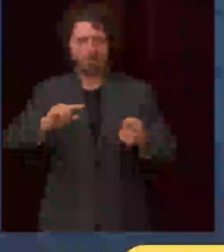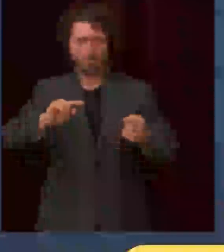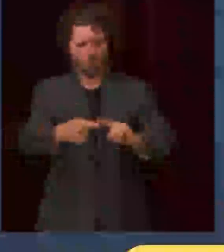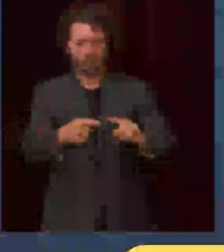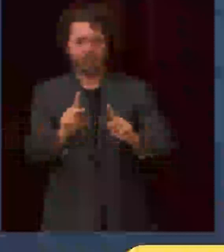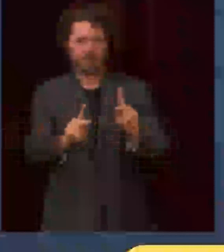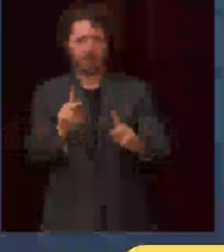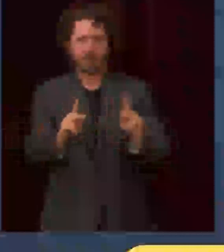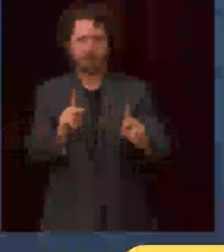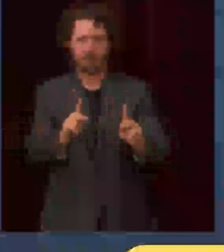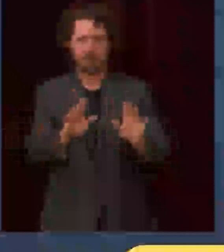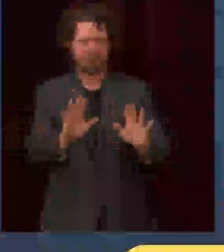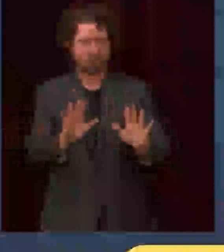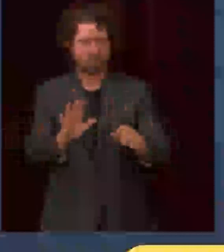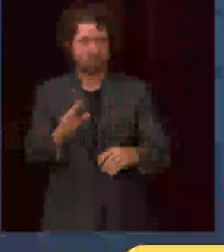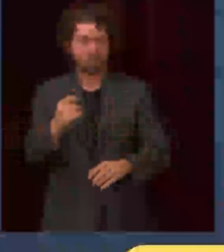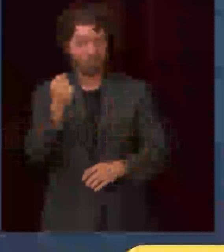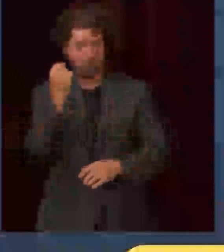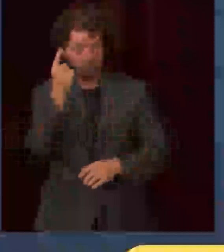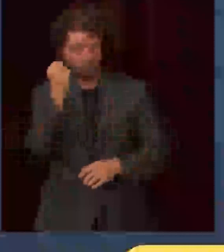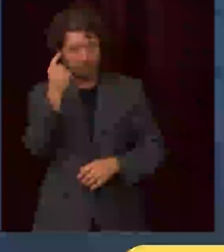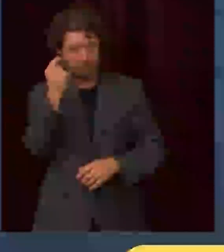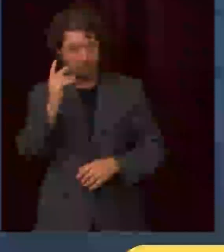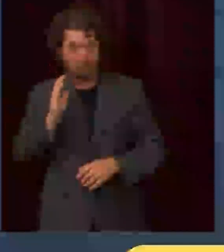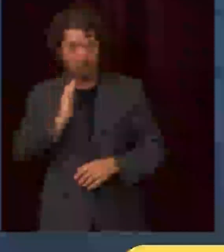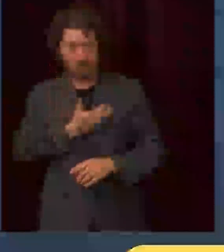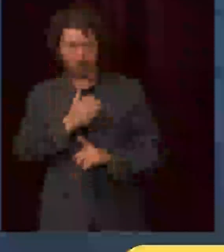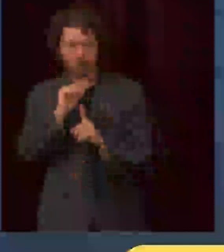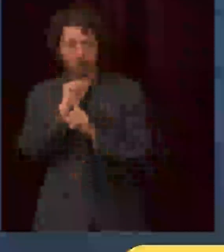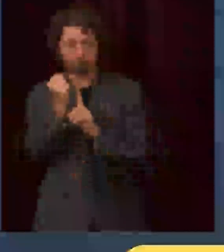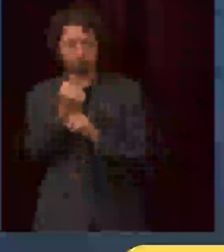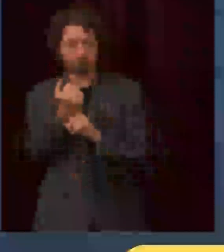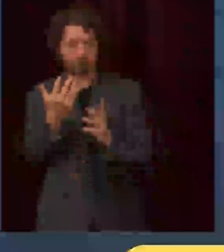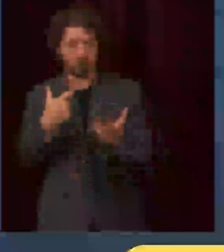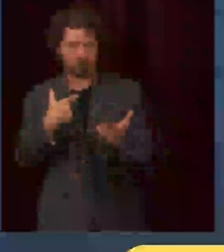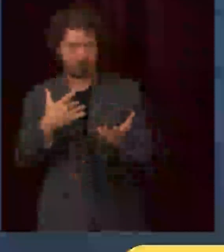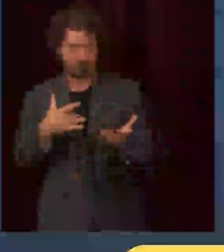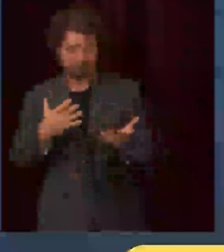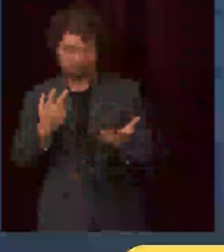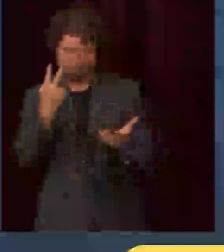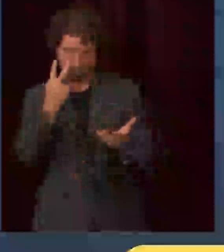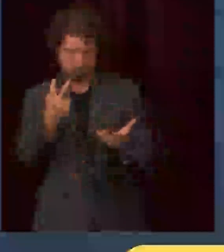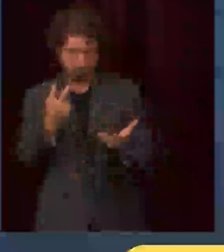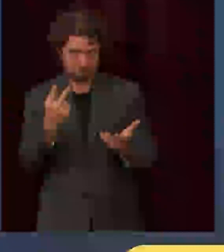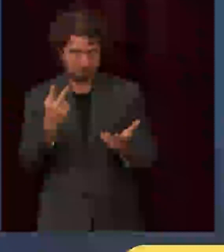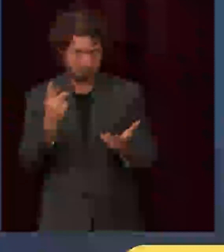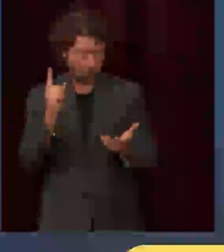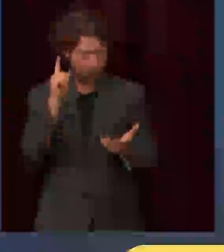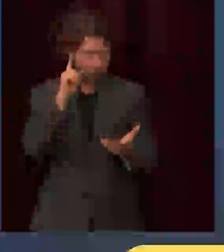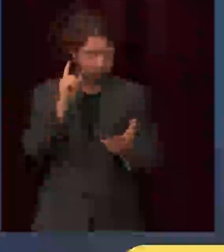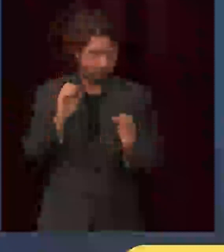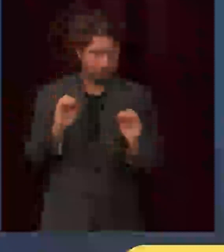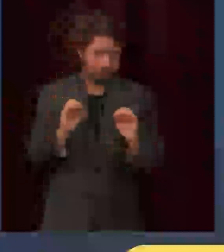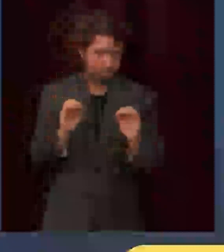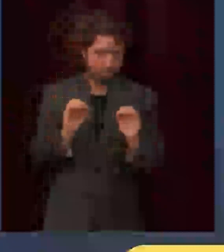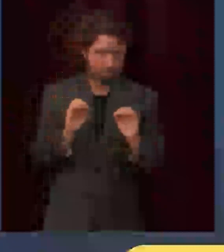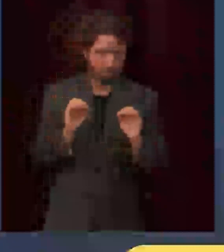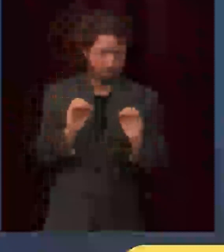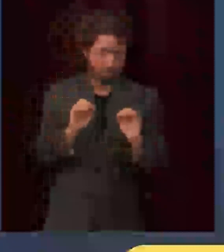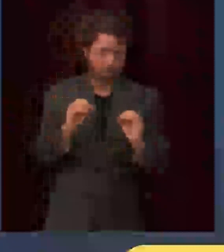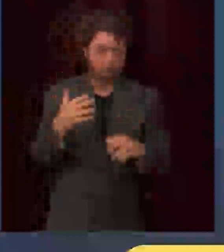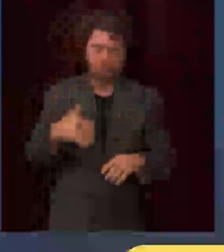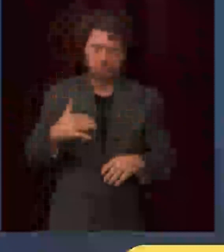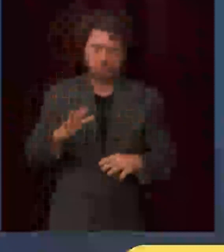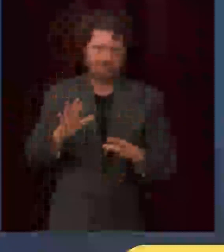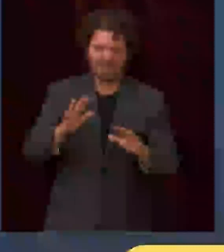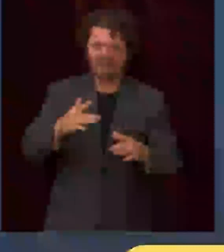any additional threats in the state of Washington. If that arises, we'll make the right decisions. But I hope people